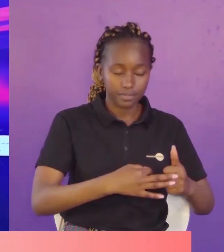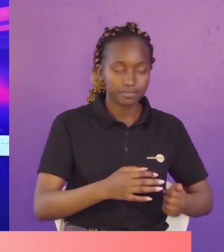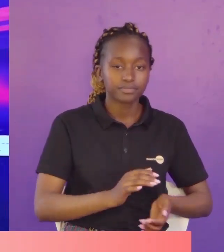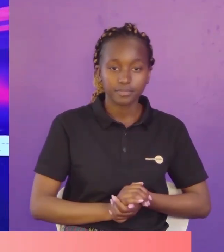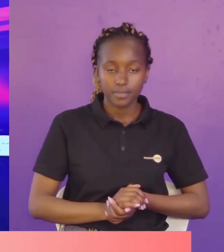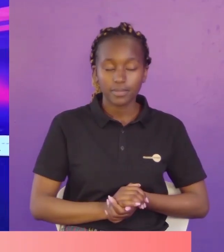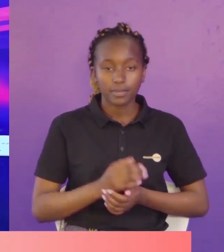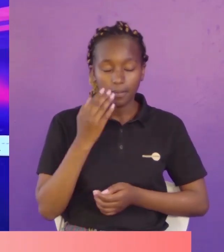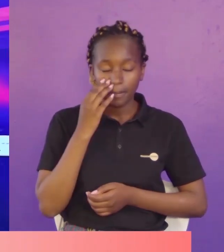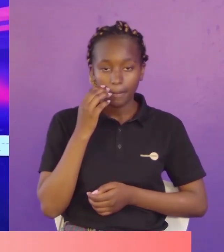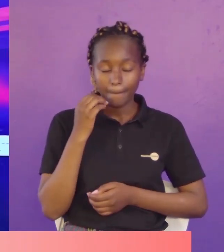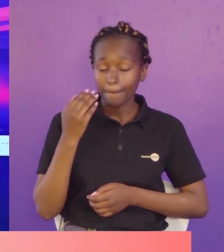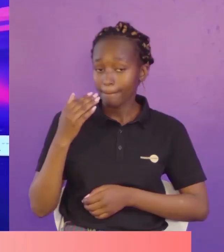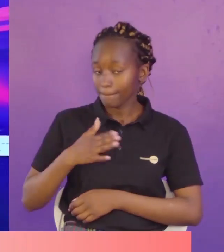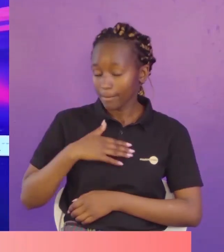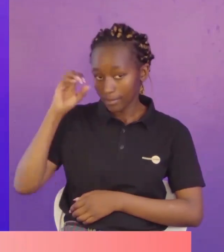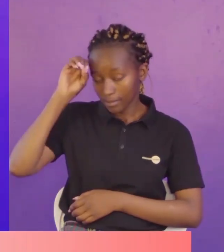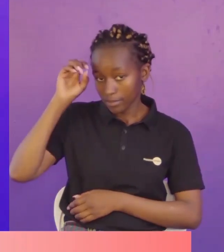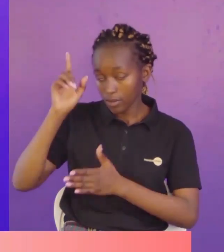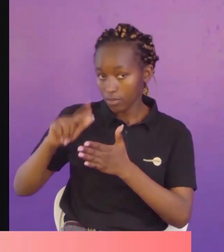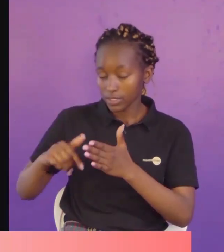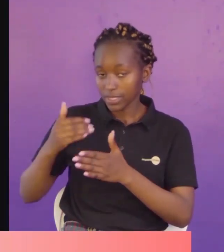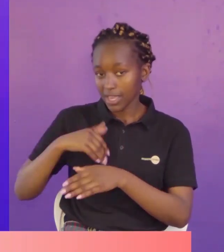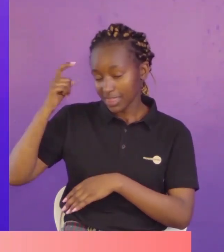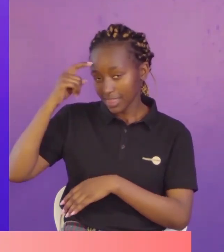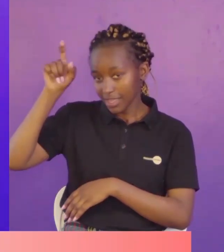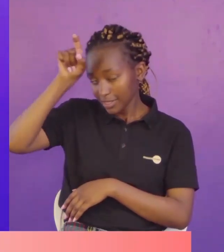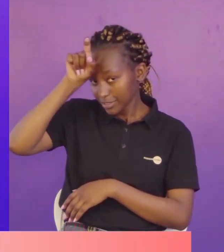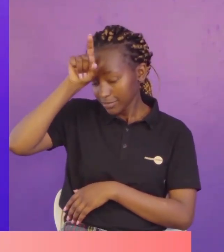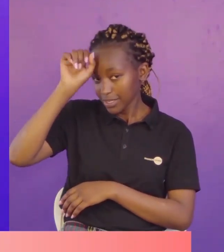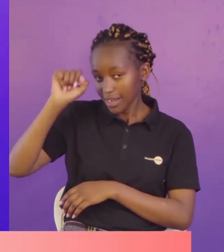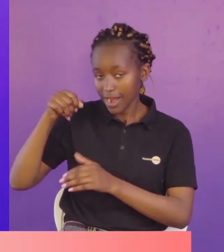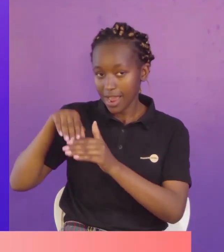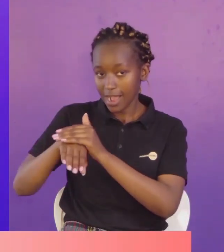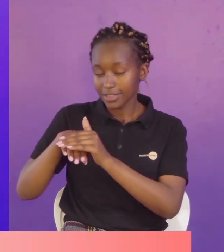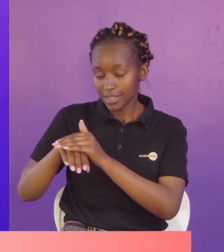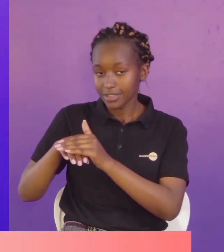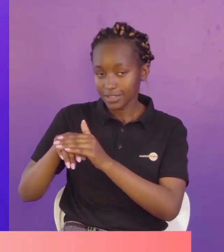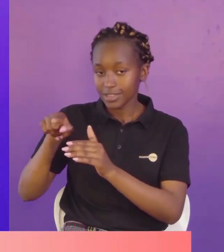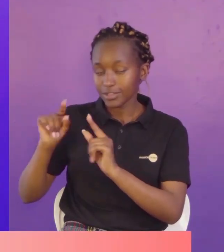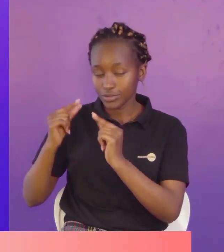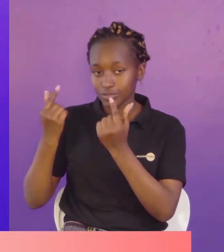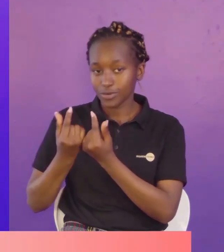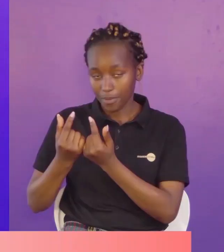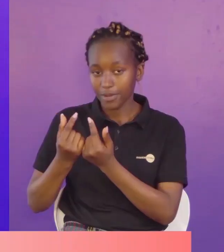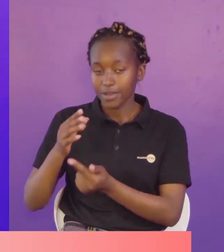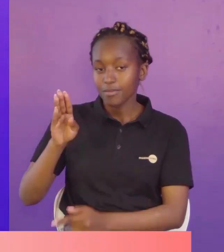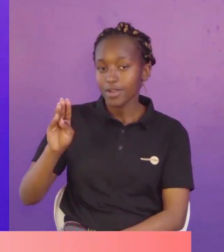According to me, I think Egypt can qualify in this group. Yeah. Burkina